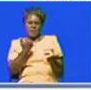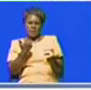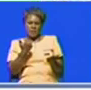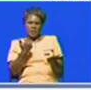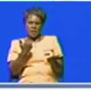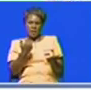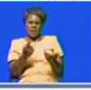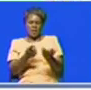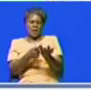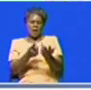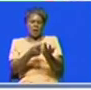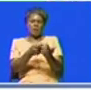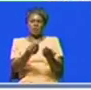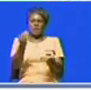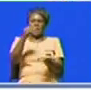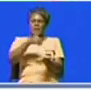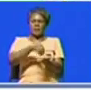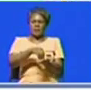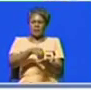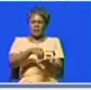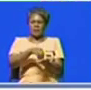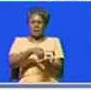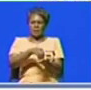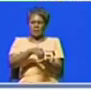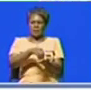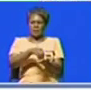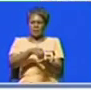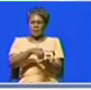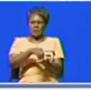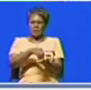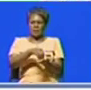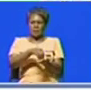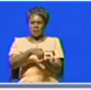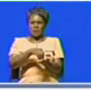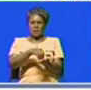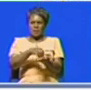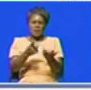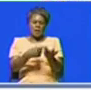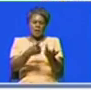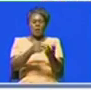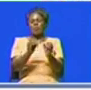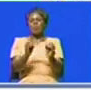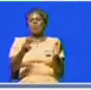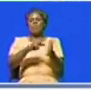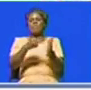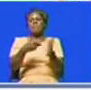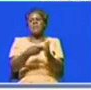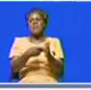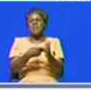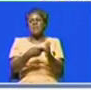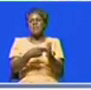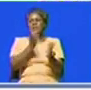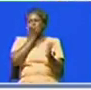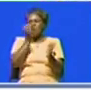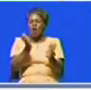us recount and make sure that these votes you're saying he had, that he really did. So the fact that they didn't even go that route means they are not even disputing